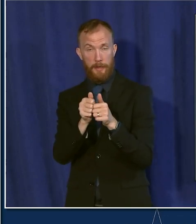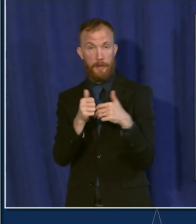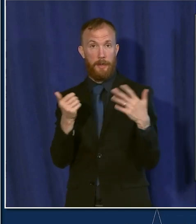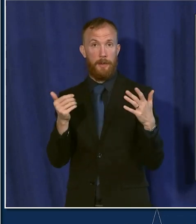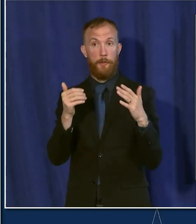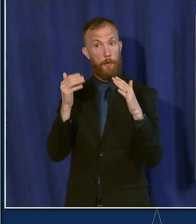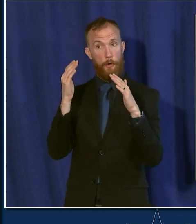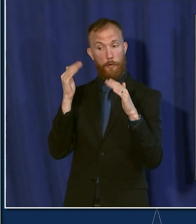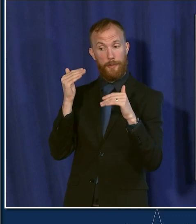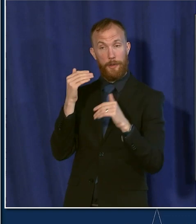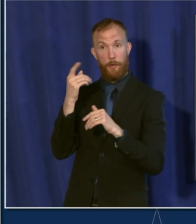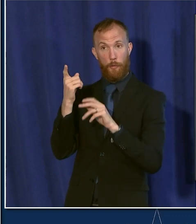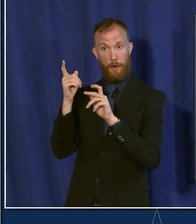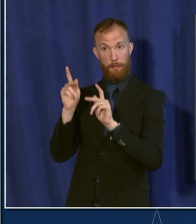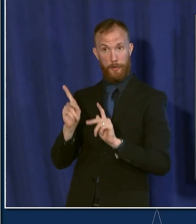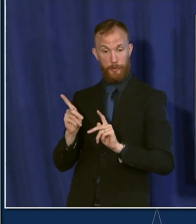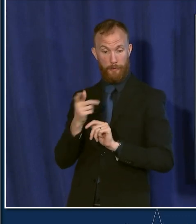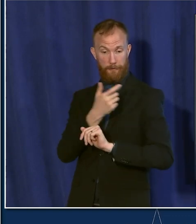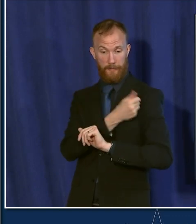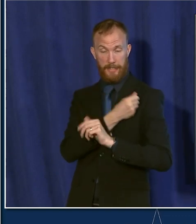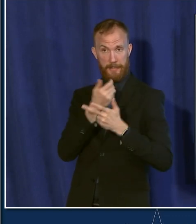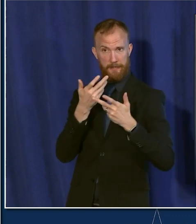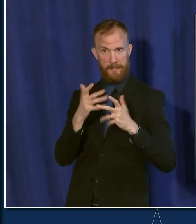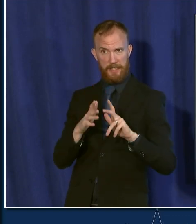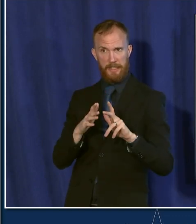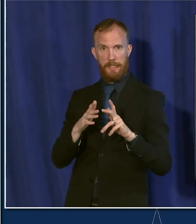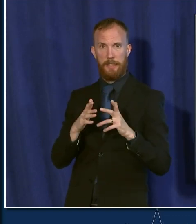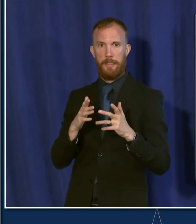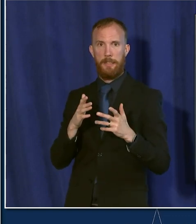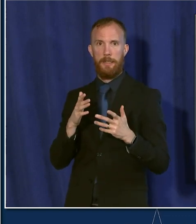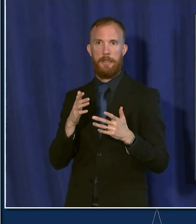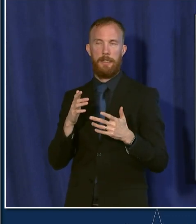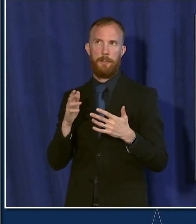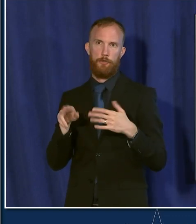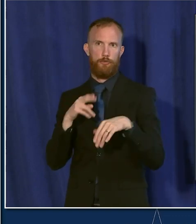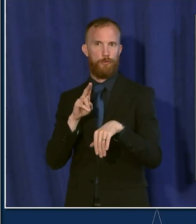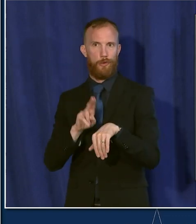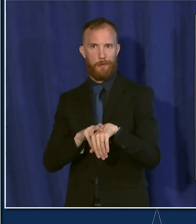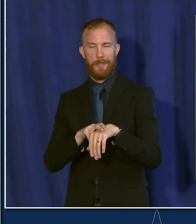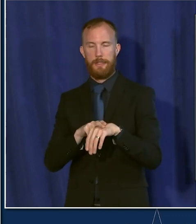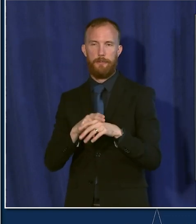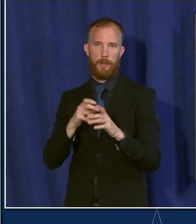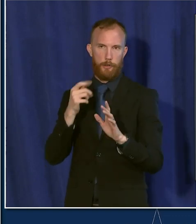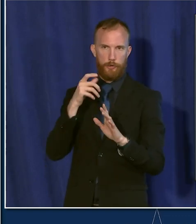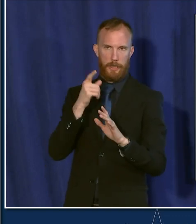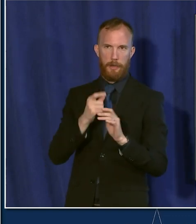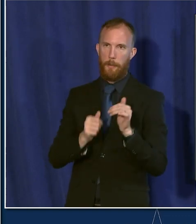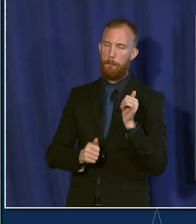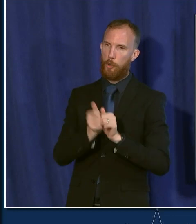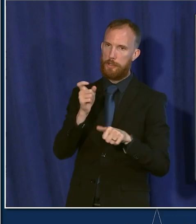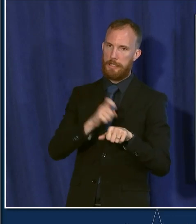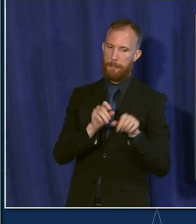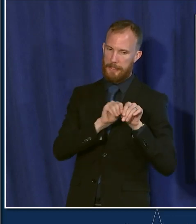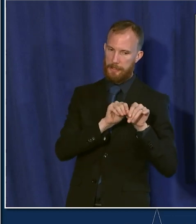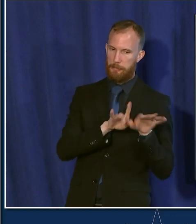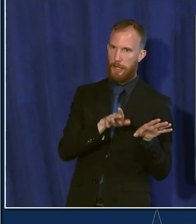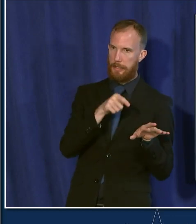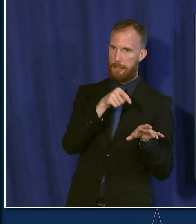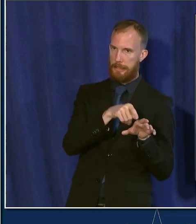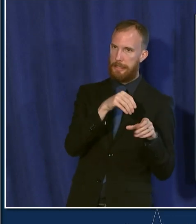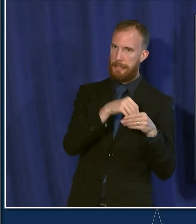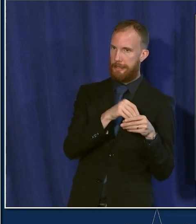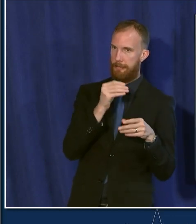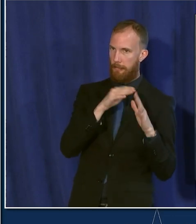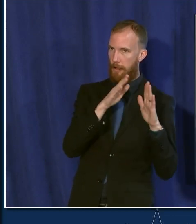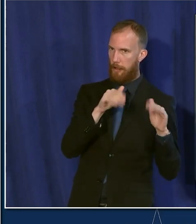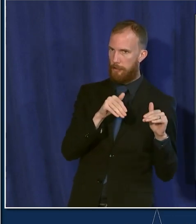someone who's vaccinated, we typically see people in their home setting, which is the highest risk for transmission, everybody who's eligible there getting vaccinated. But I would also